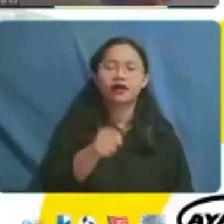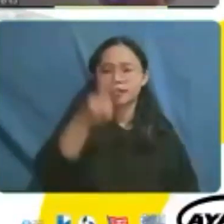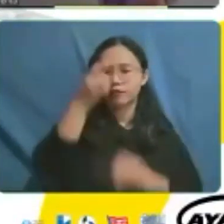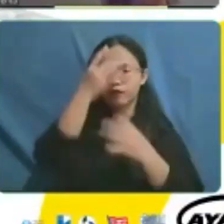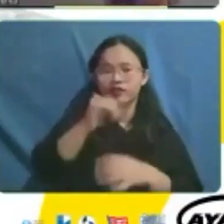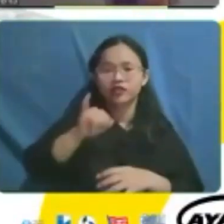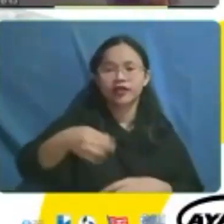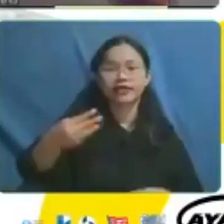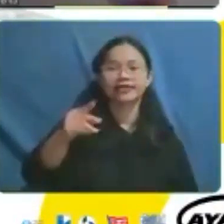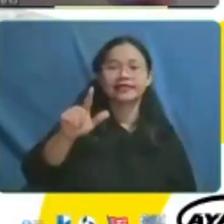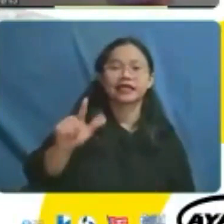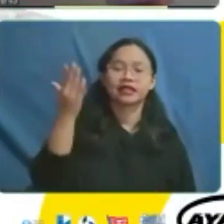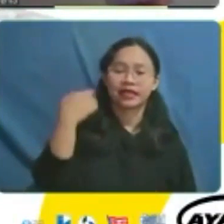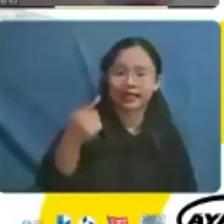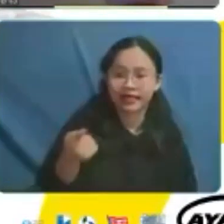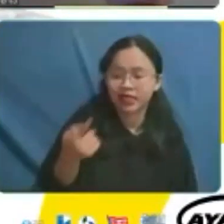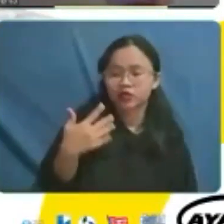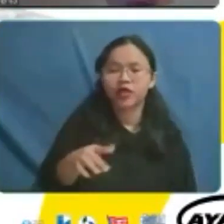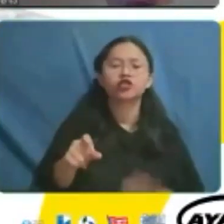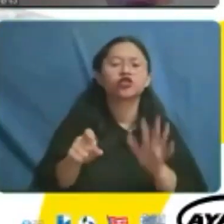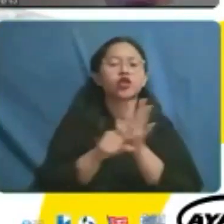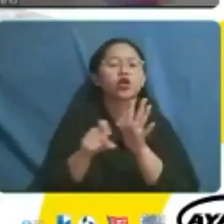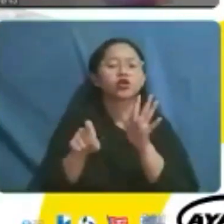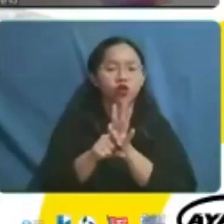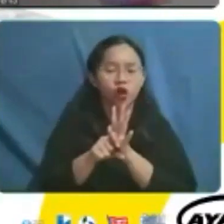this again. Next slide.